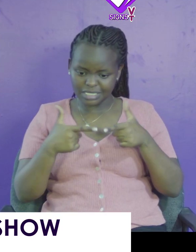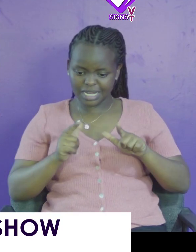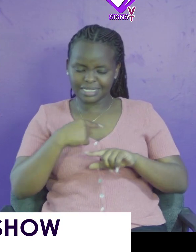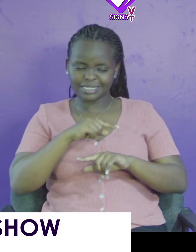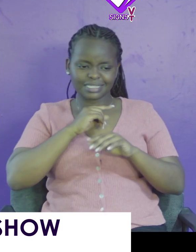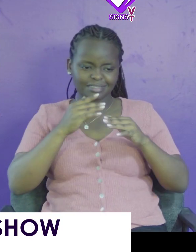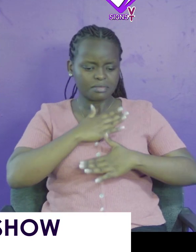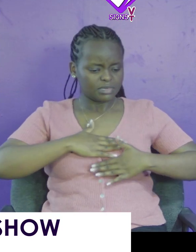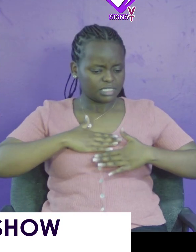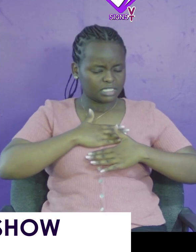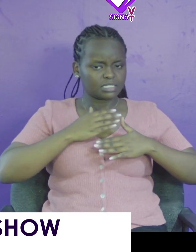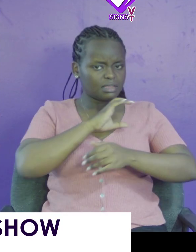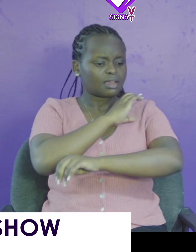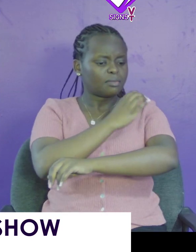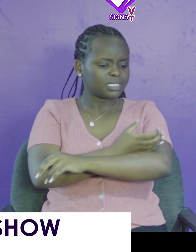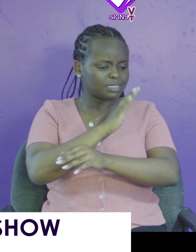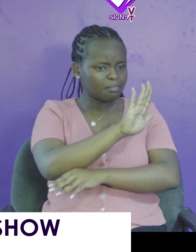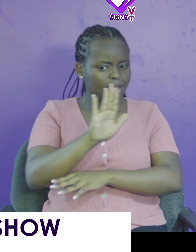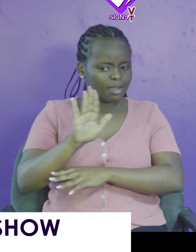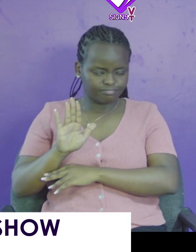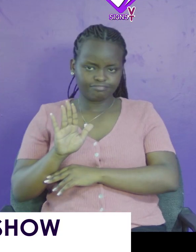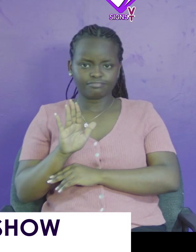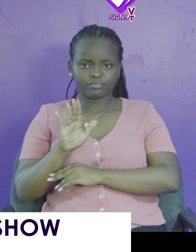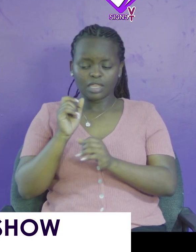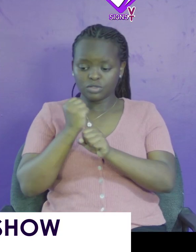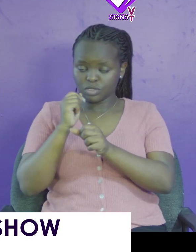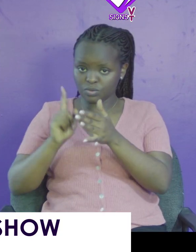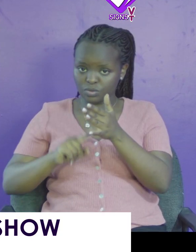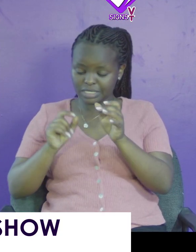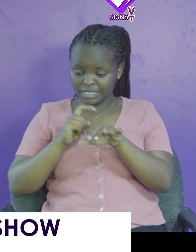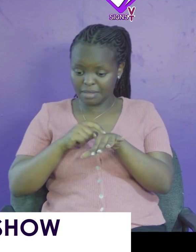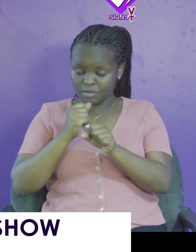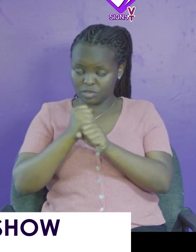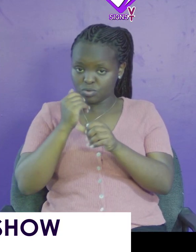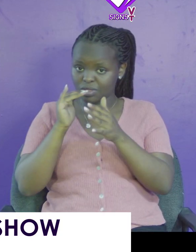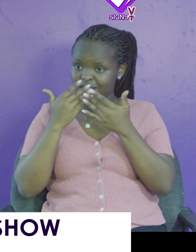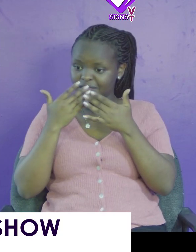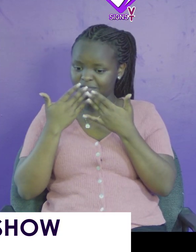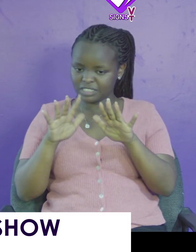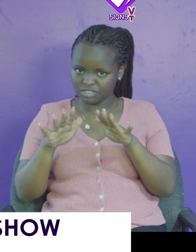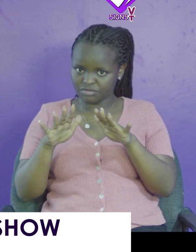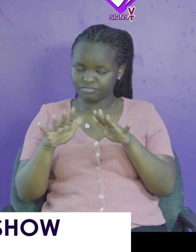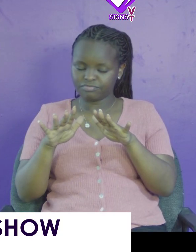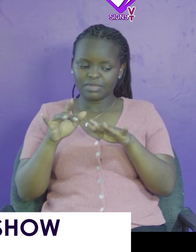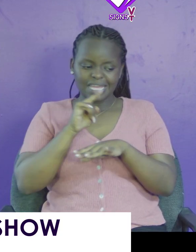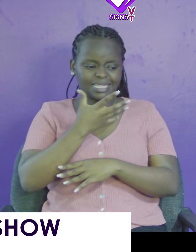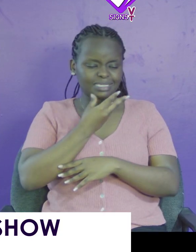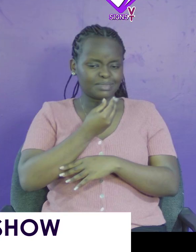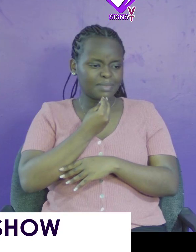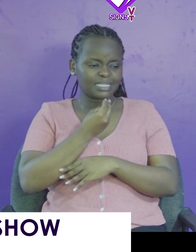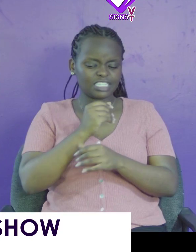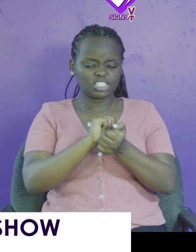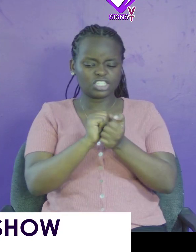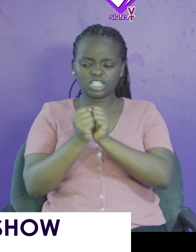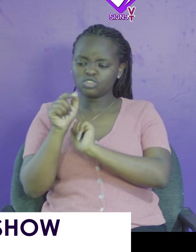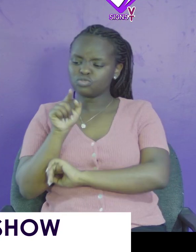their capacities, what they are doing. Because when we do so, these men will never come to change you not to be a man. You